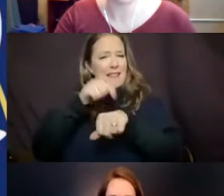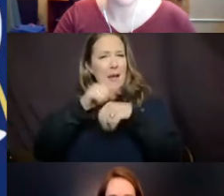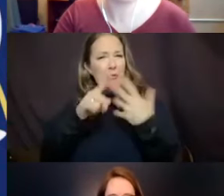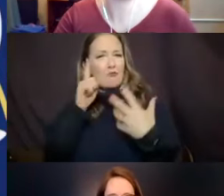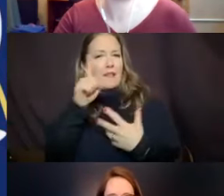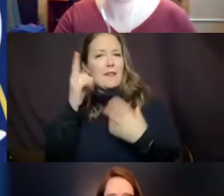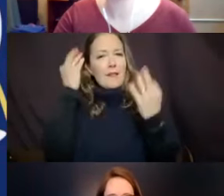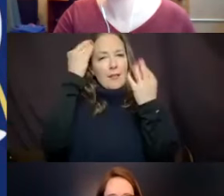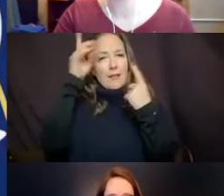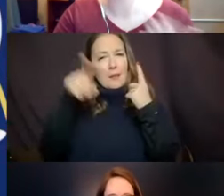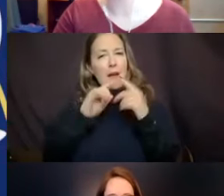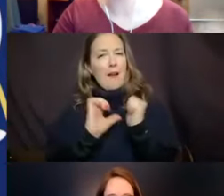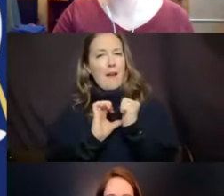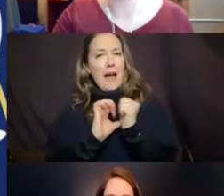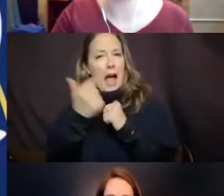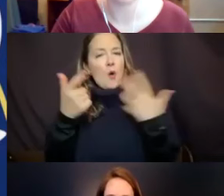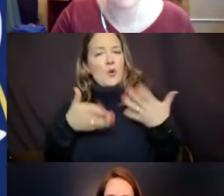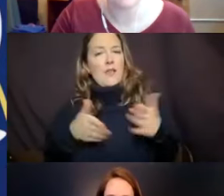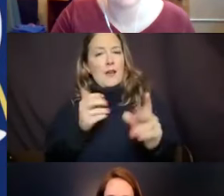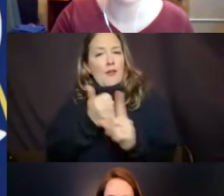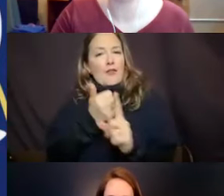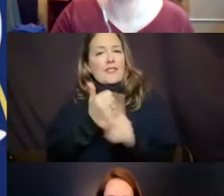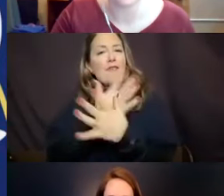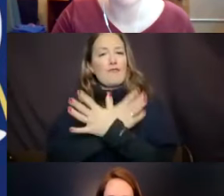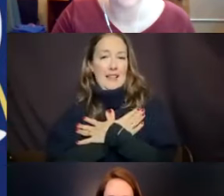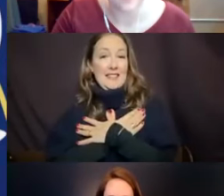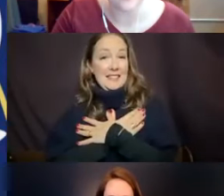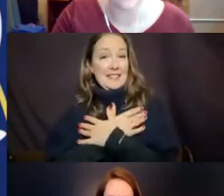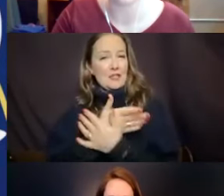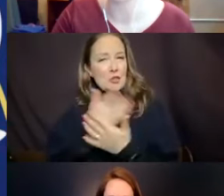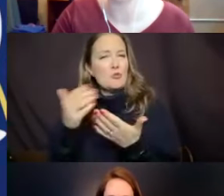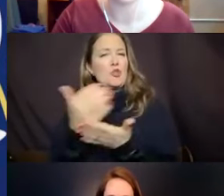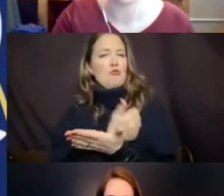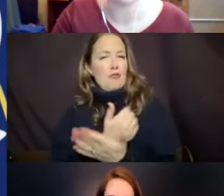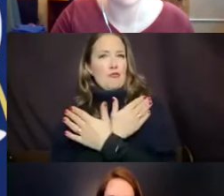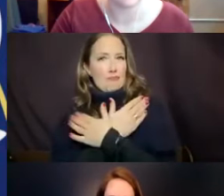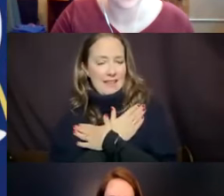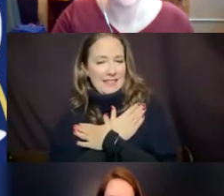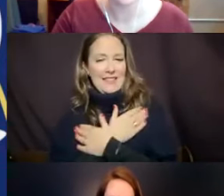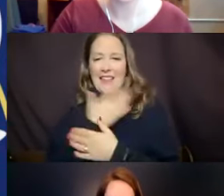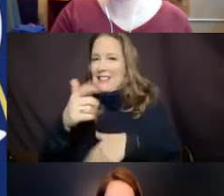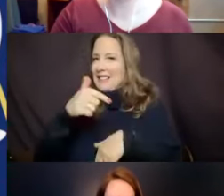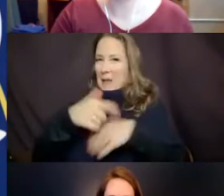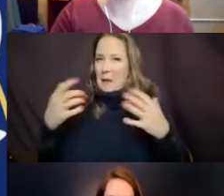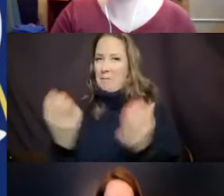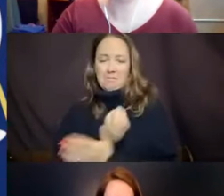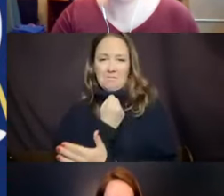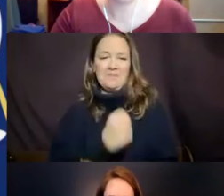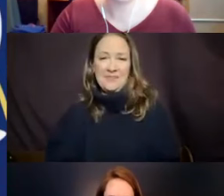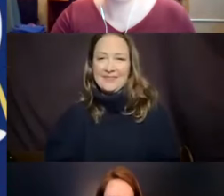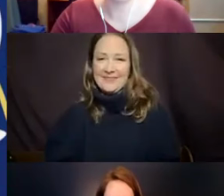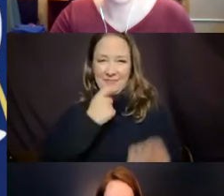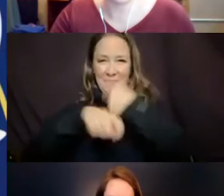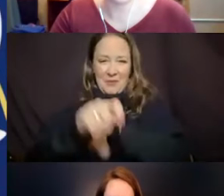about how are you going to allow yourself rest? You deserve rest. This is a season to do that.